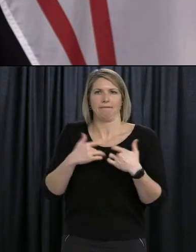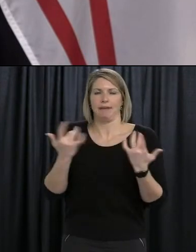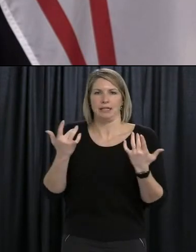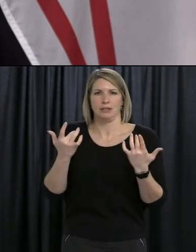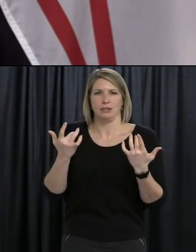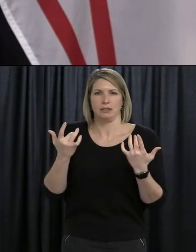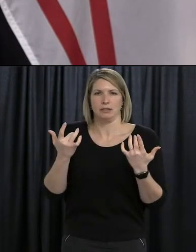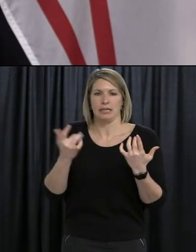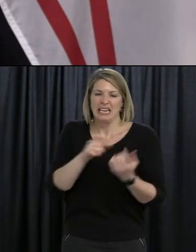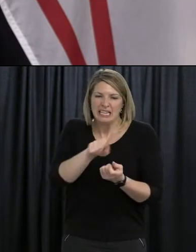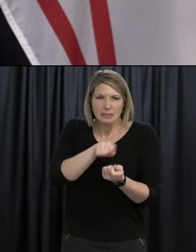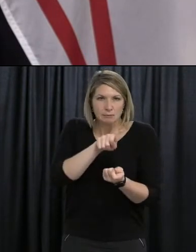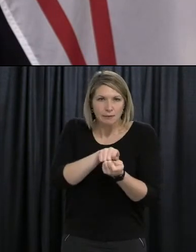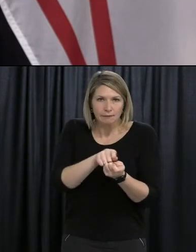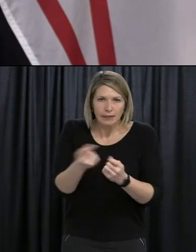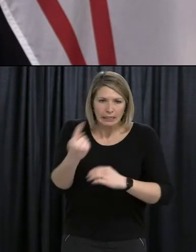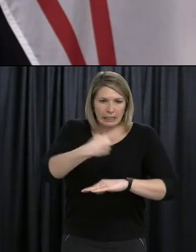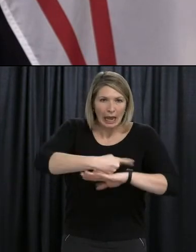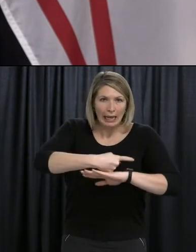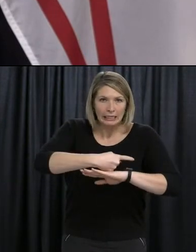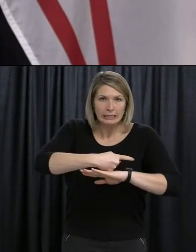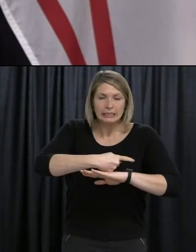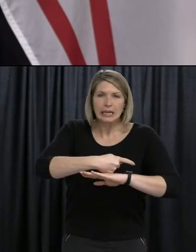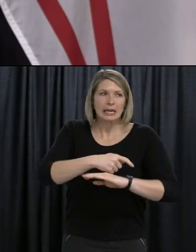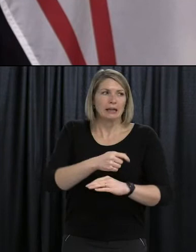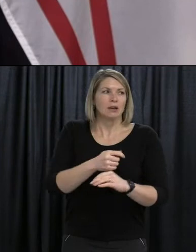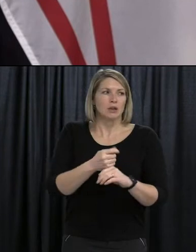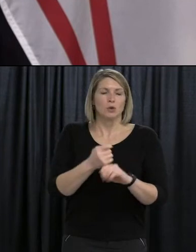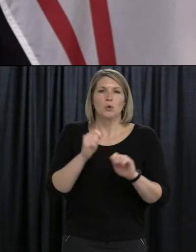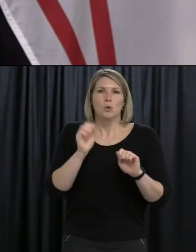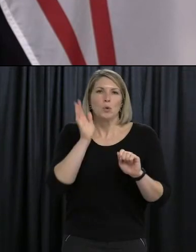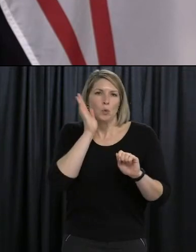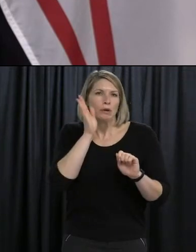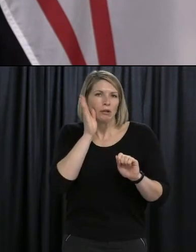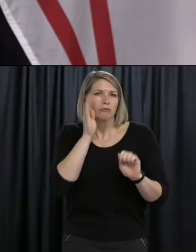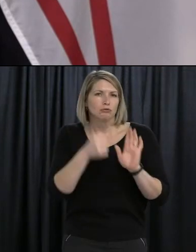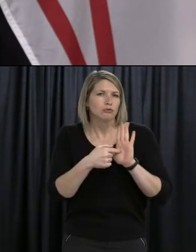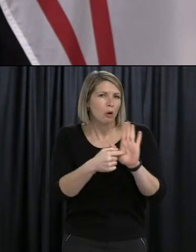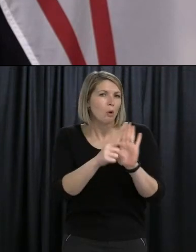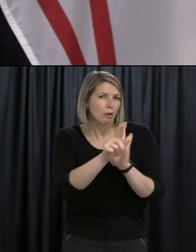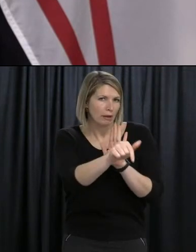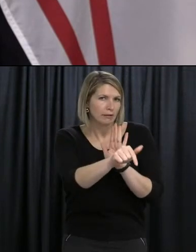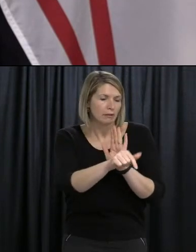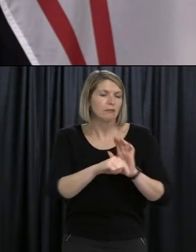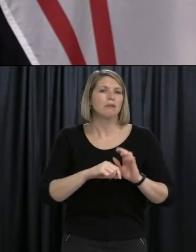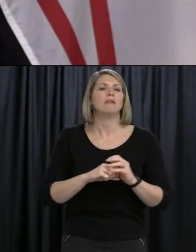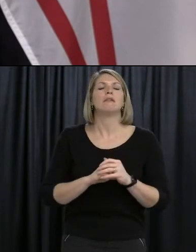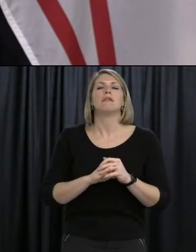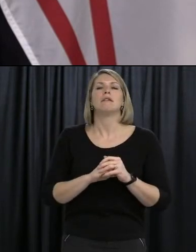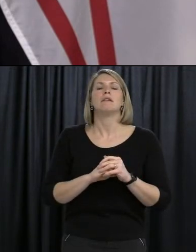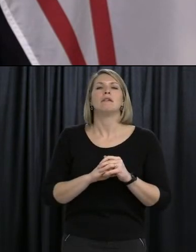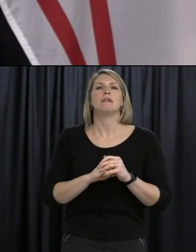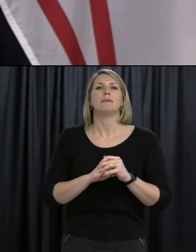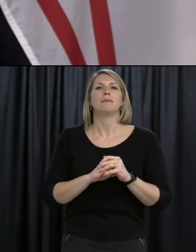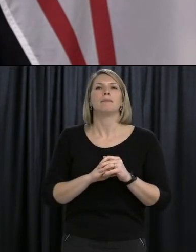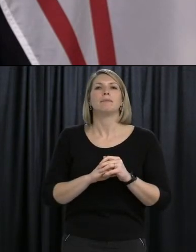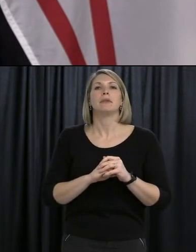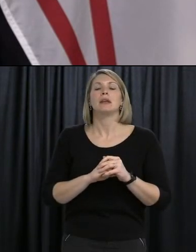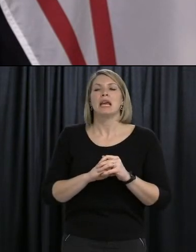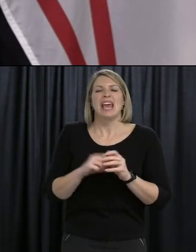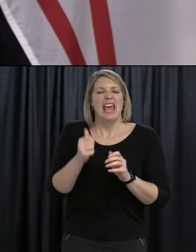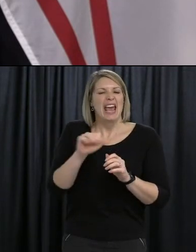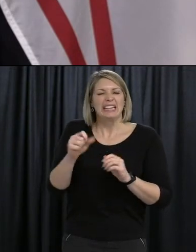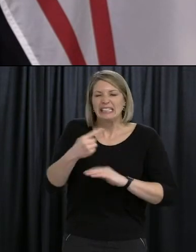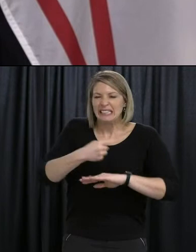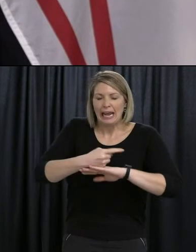the specified dates and times listed below to self-isolate for 17 days. As well, if any of the individuals